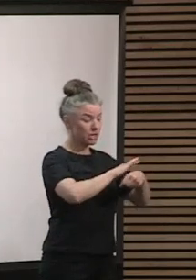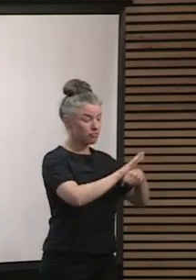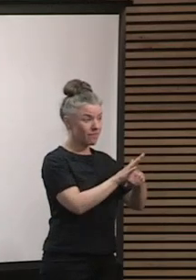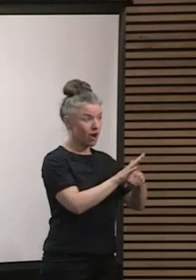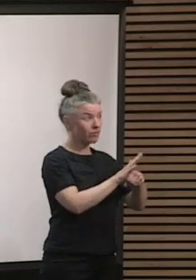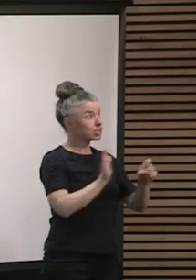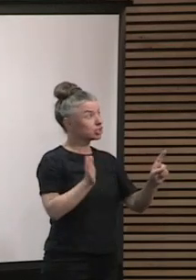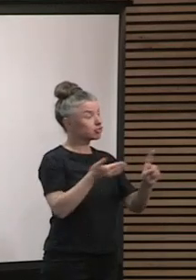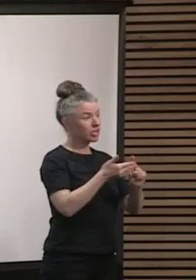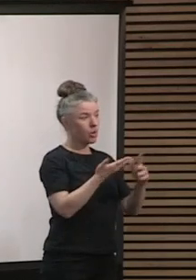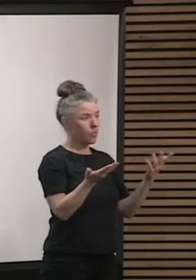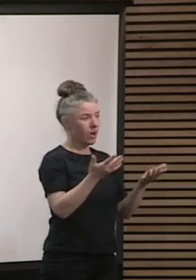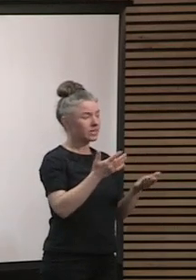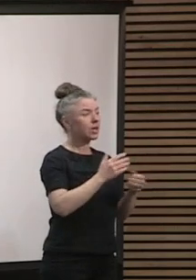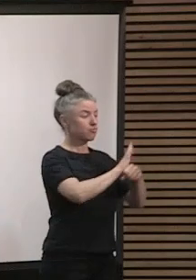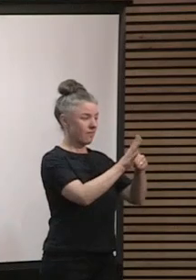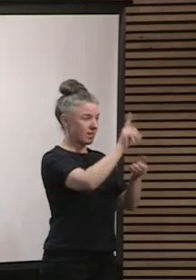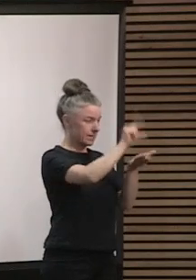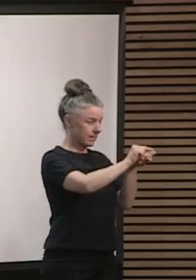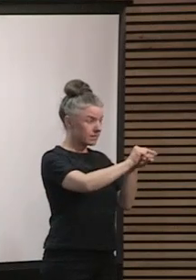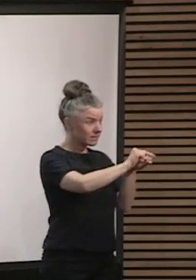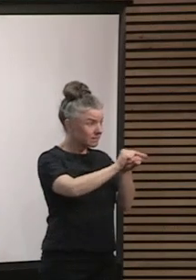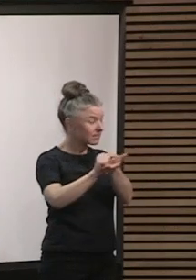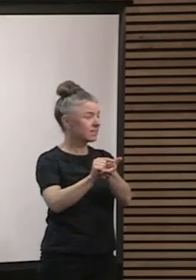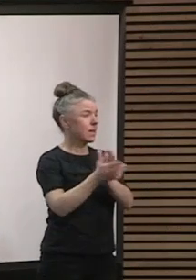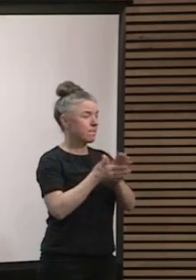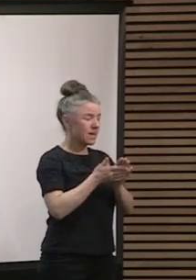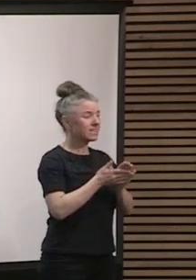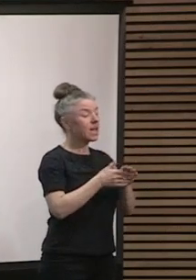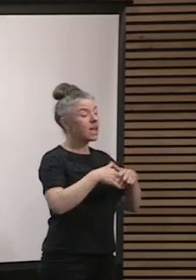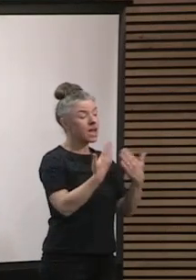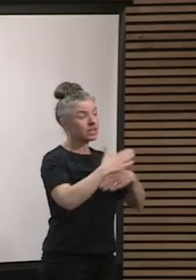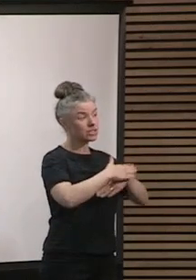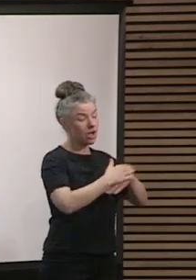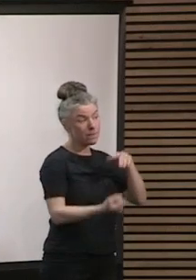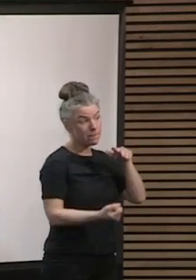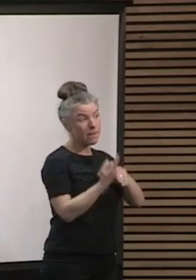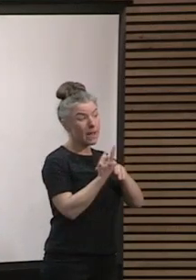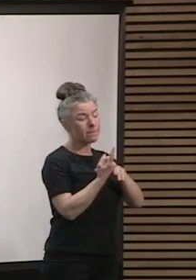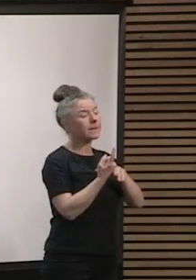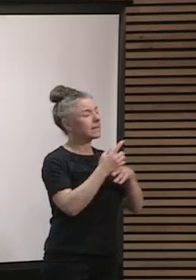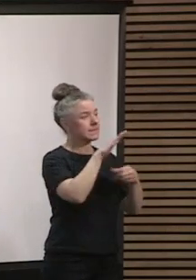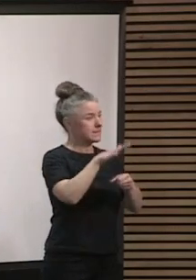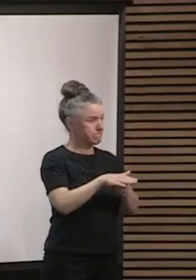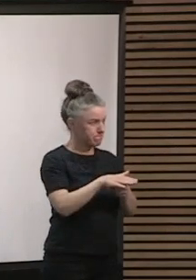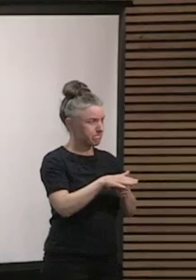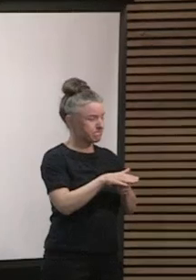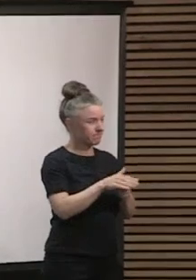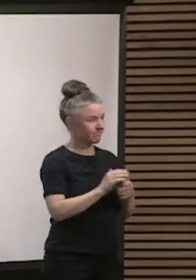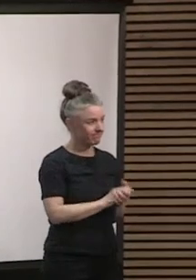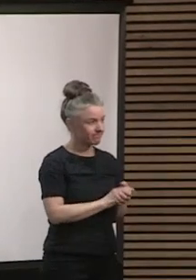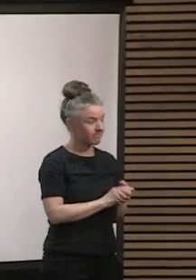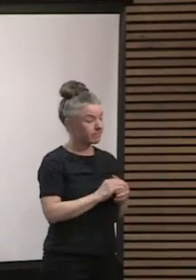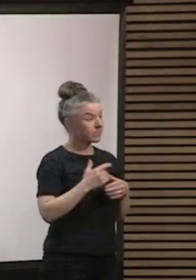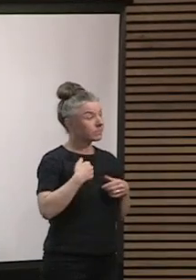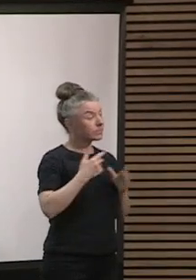elimination. That requires the ongoing stamping out of the virus any time that it comes back. Together, we have